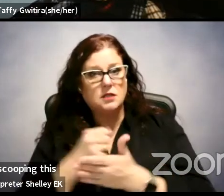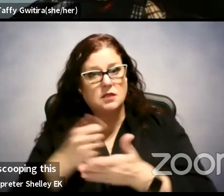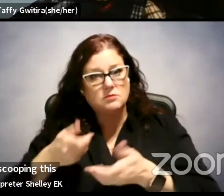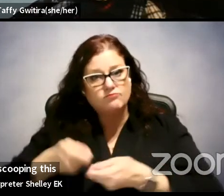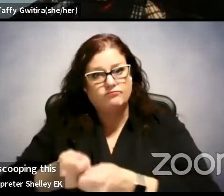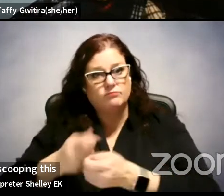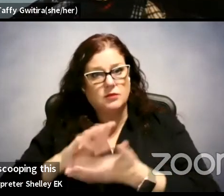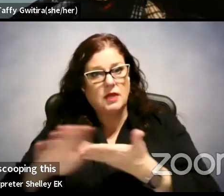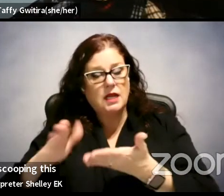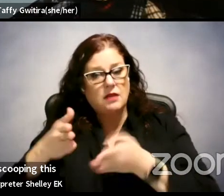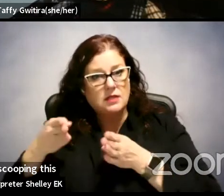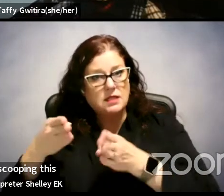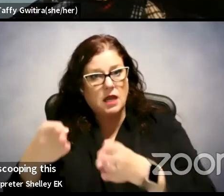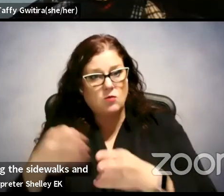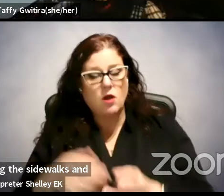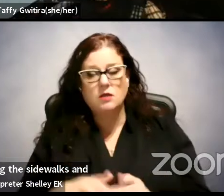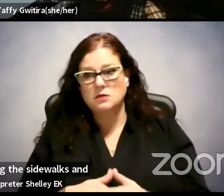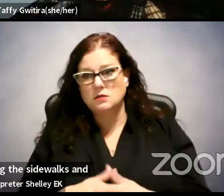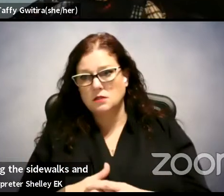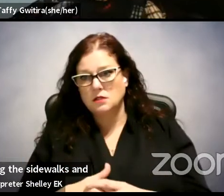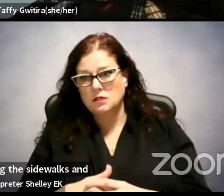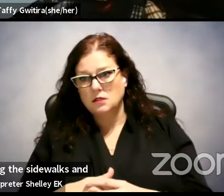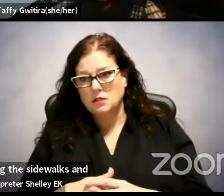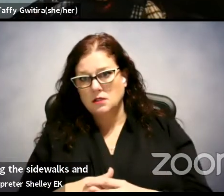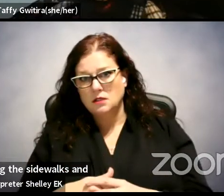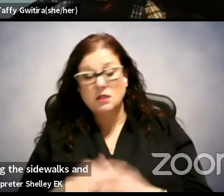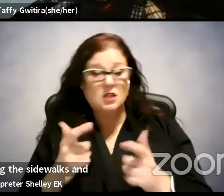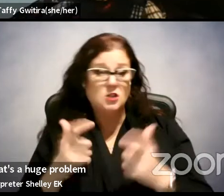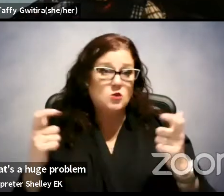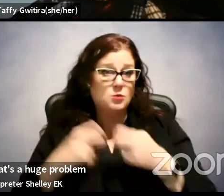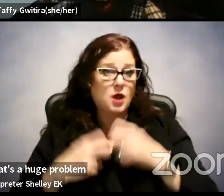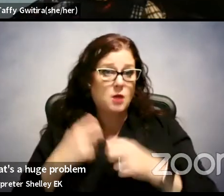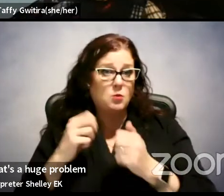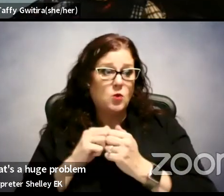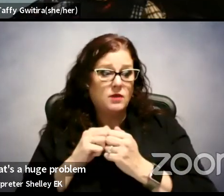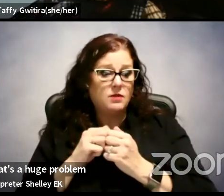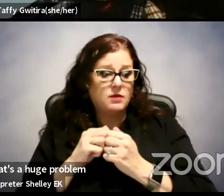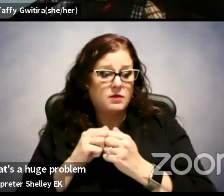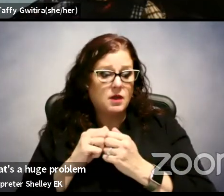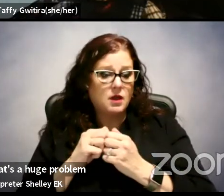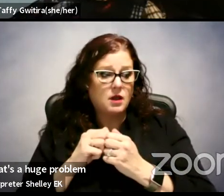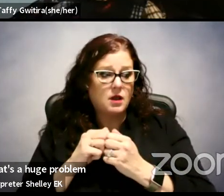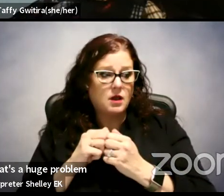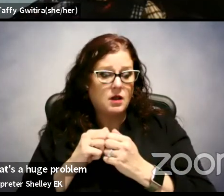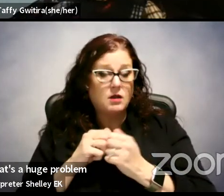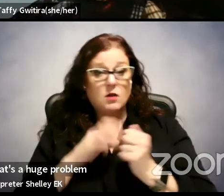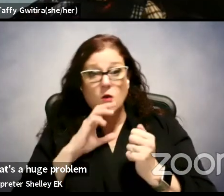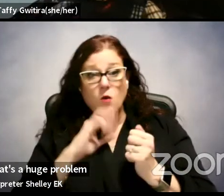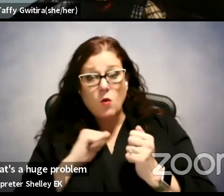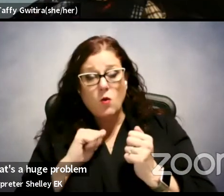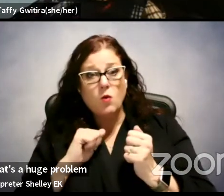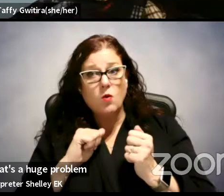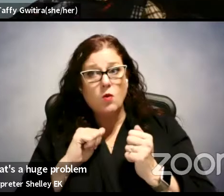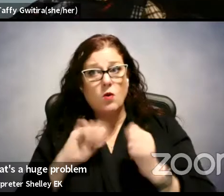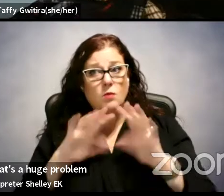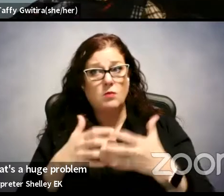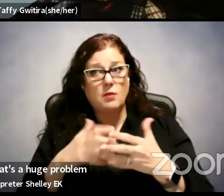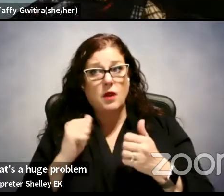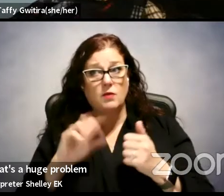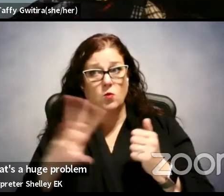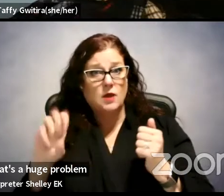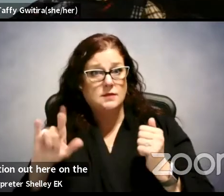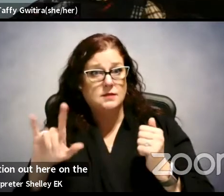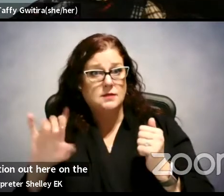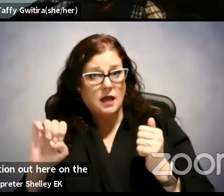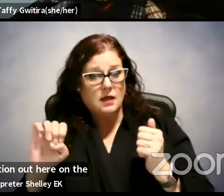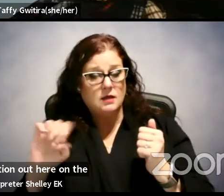all that stuff. When that's a huge problem with the olding population out here on the west side. I mean,